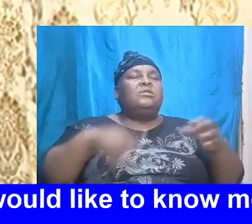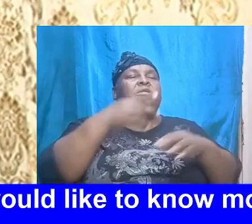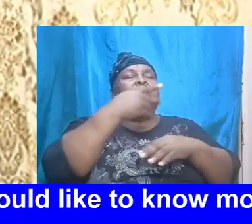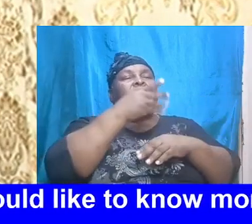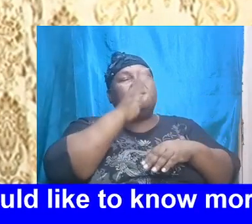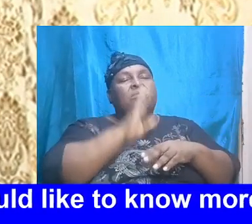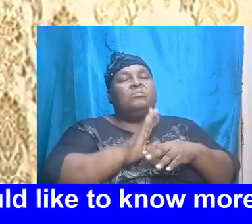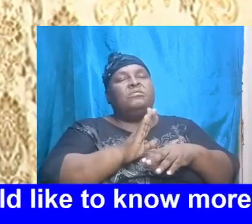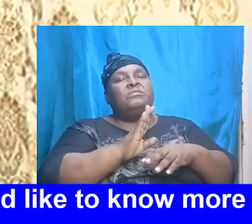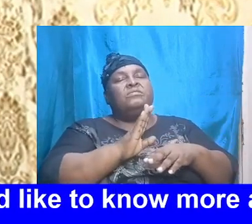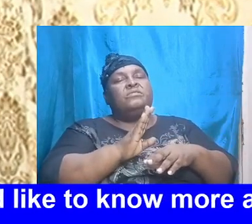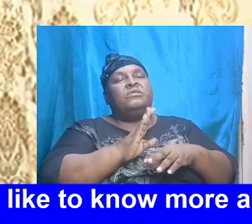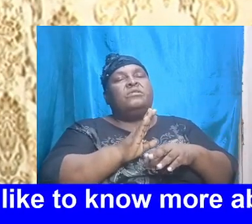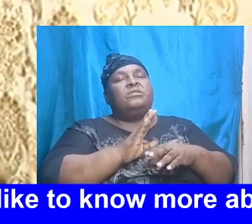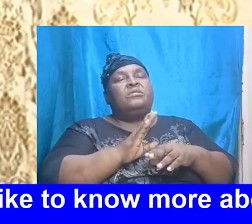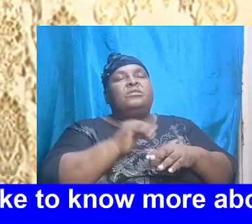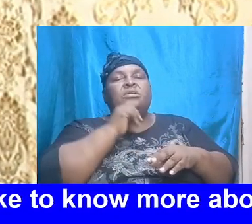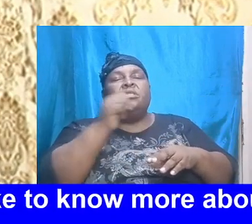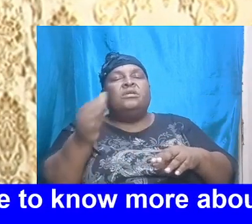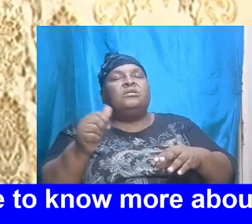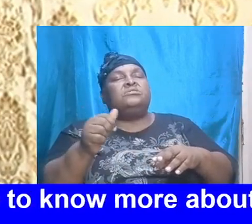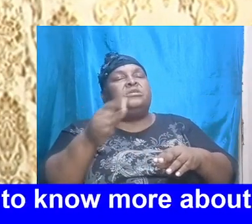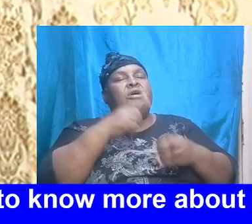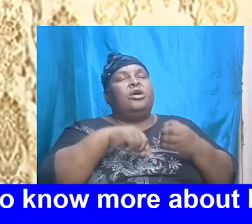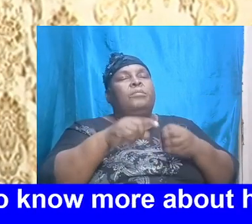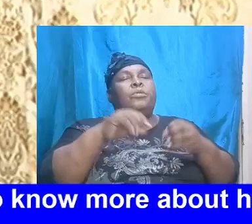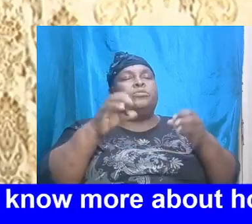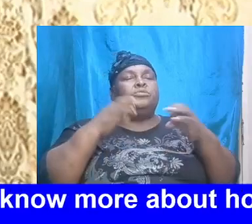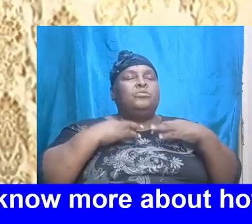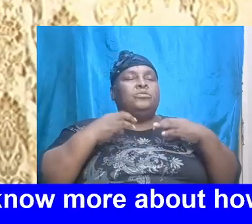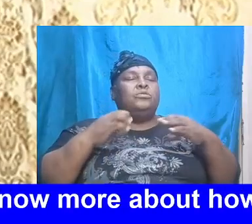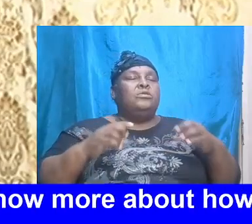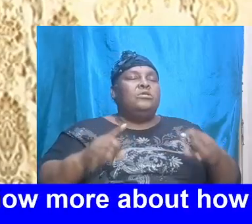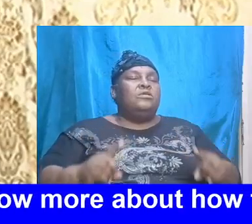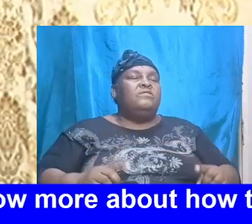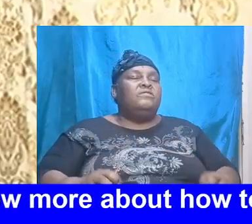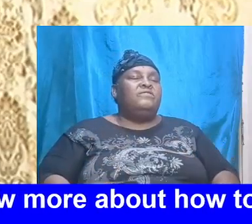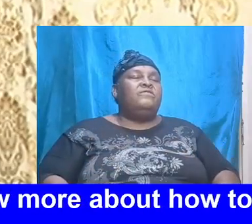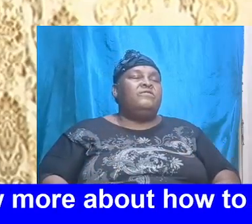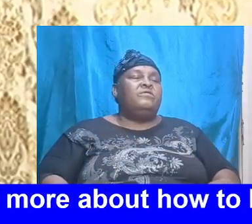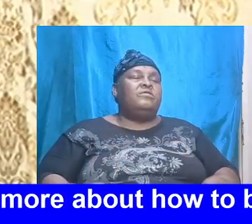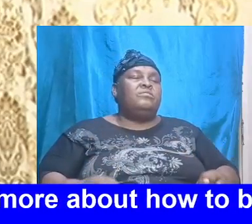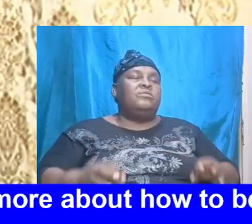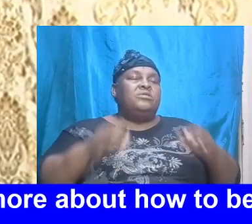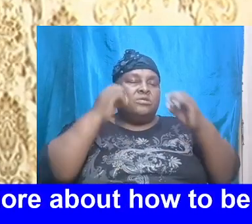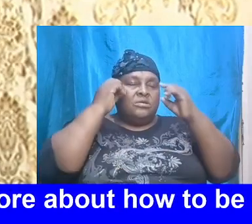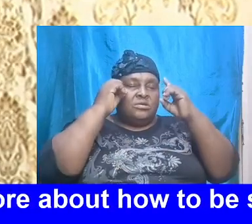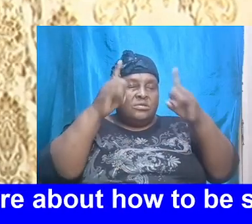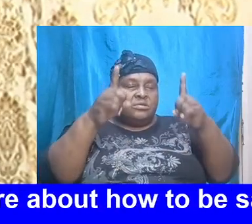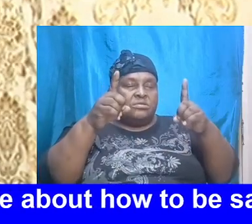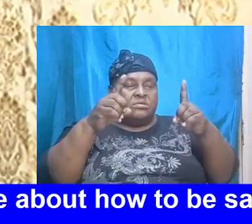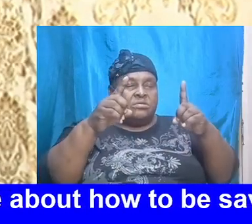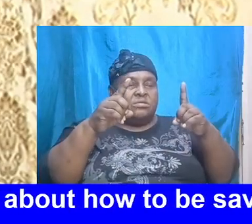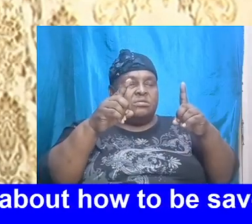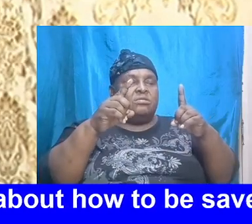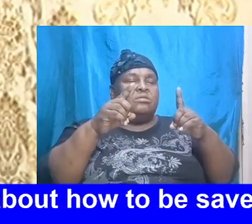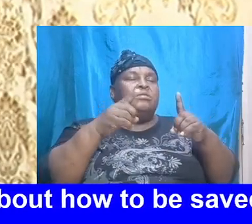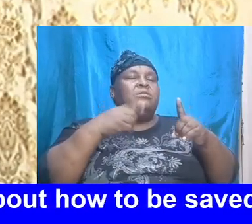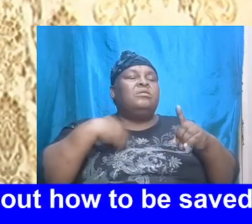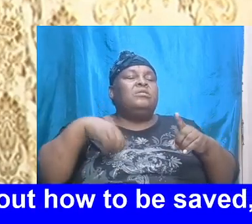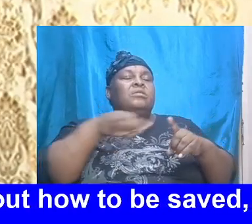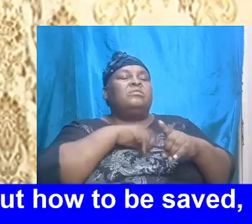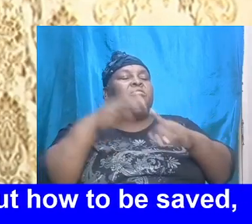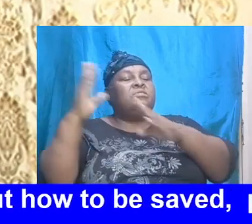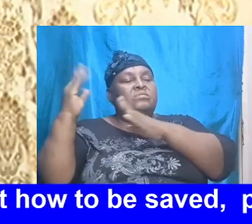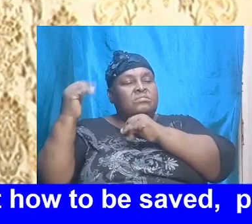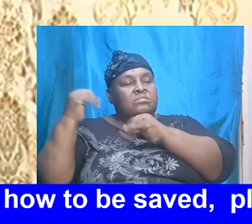to realize, God, that it's not about uniformity, but we must be united, Lord Jesus, in doctrine. We must be united, Lord Jesus, in our